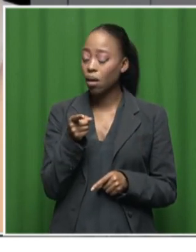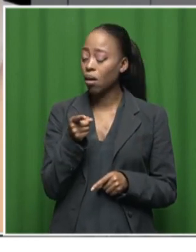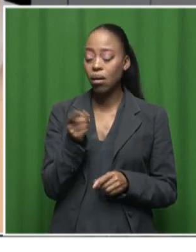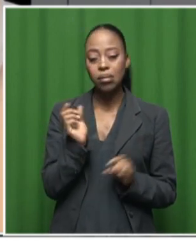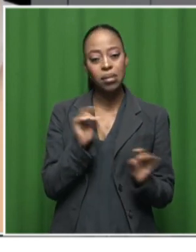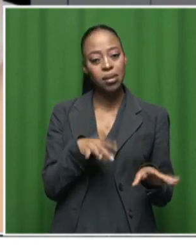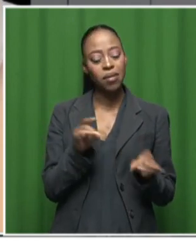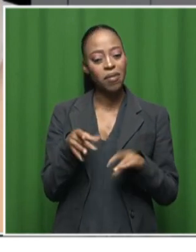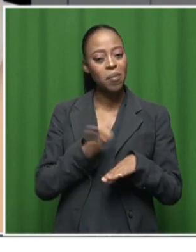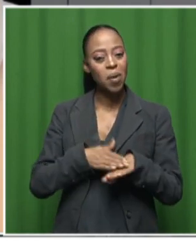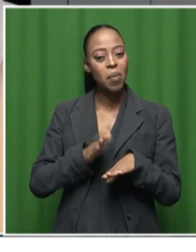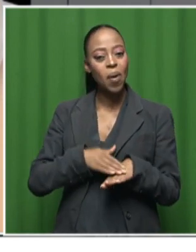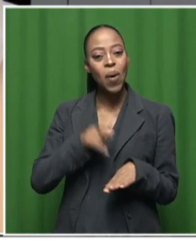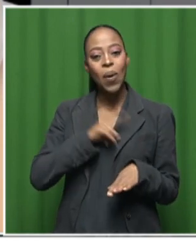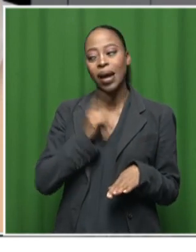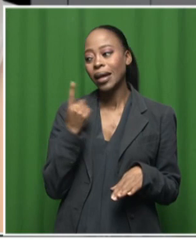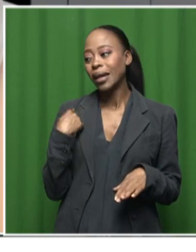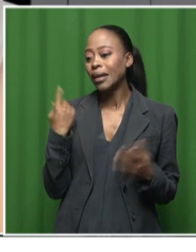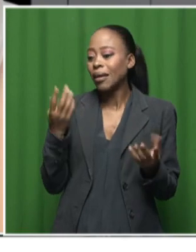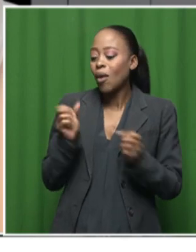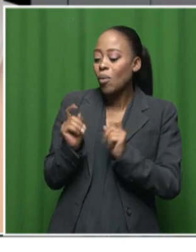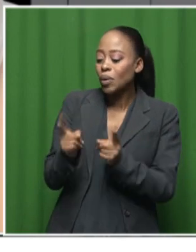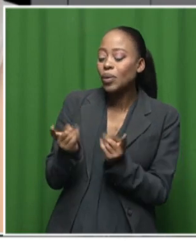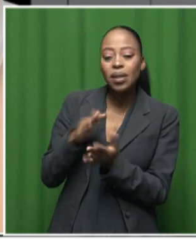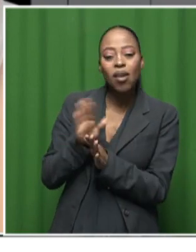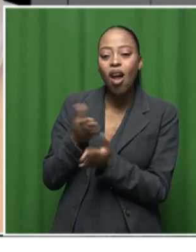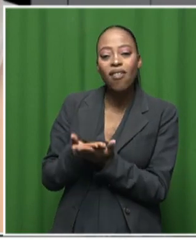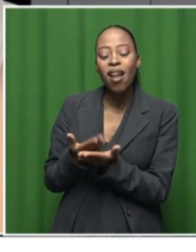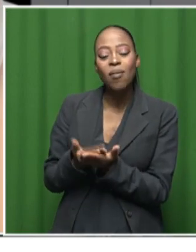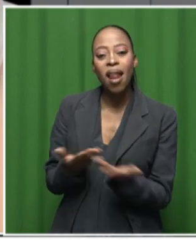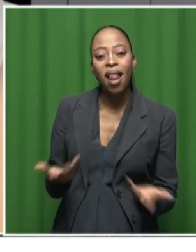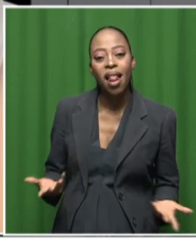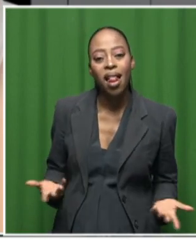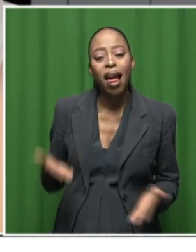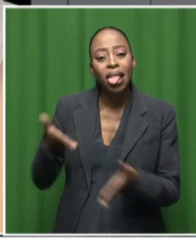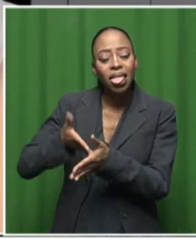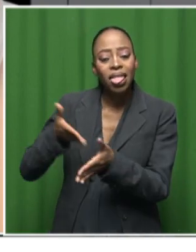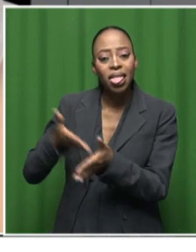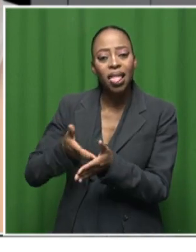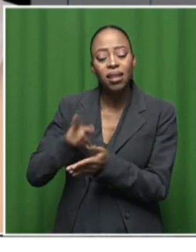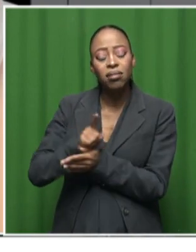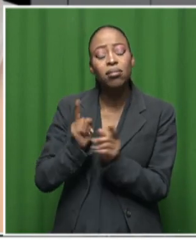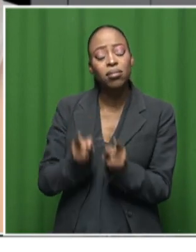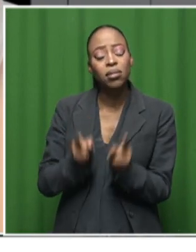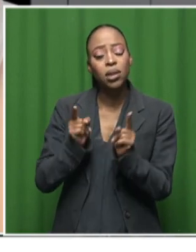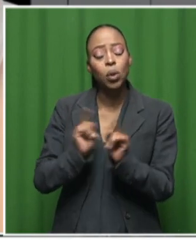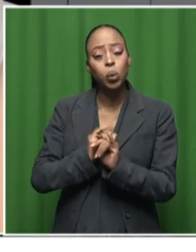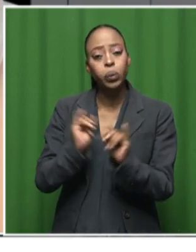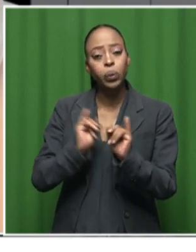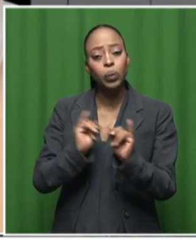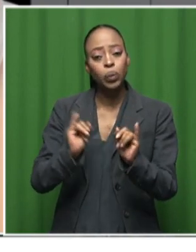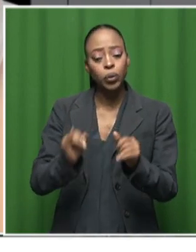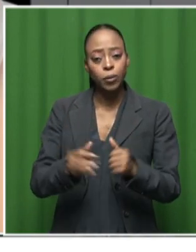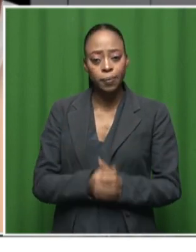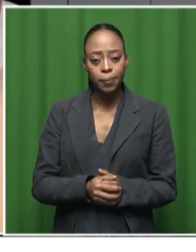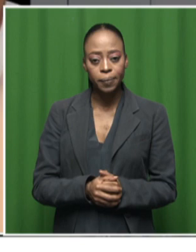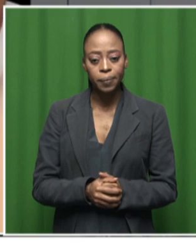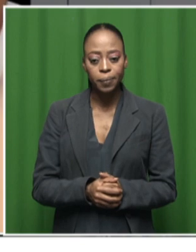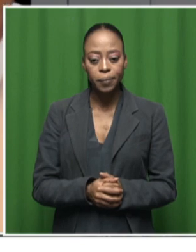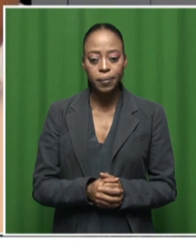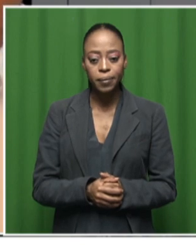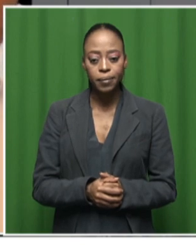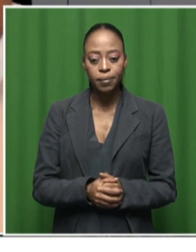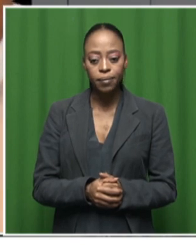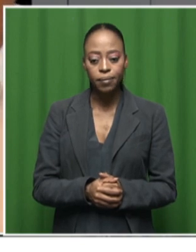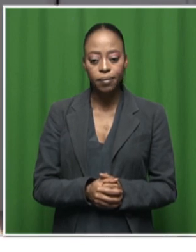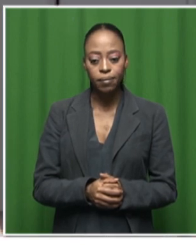fact that there just are no opportunities available for them. And this is a dangerous zone to be in. Very much so.